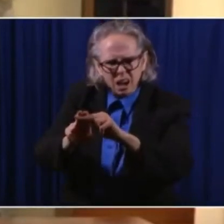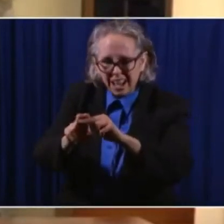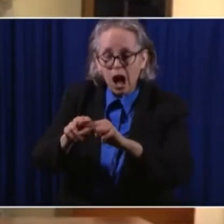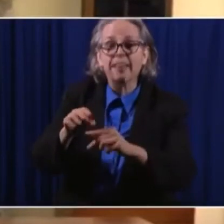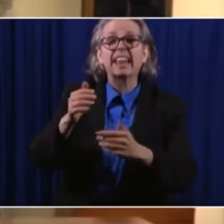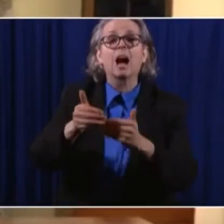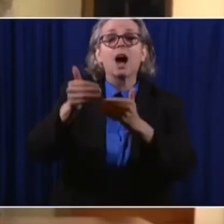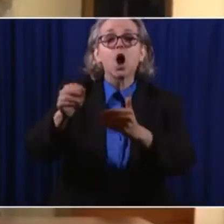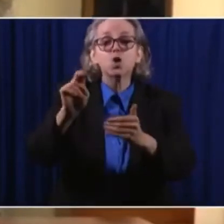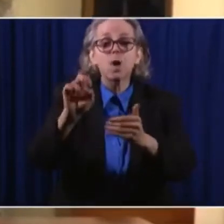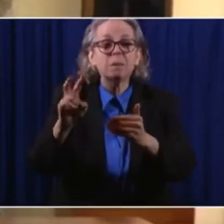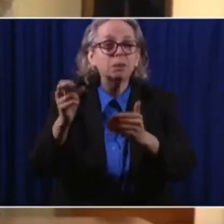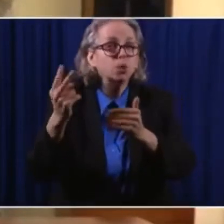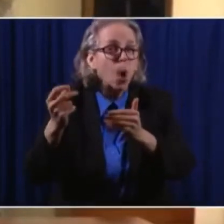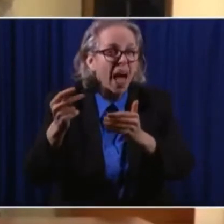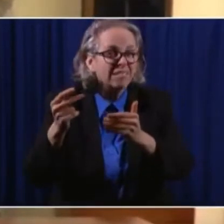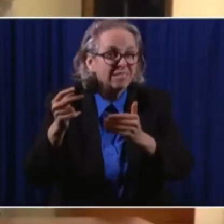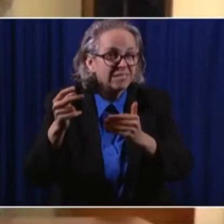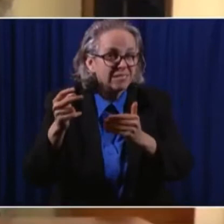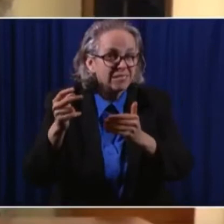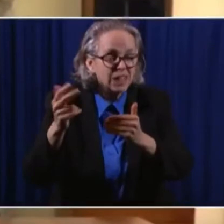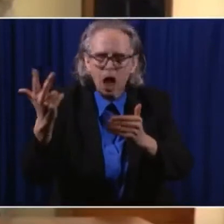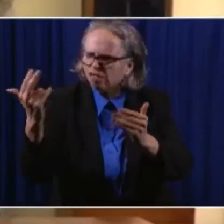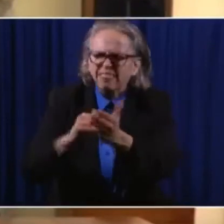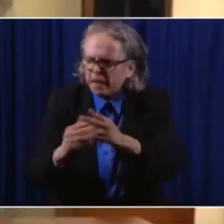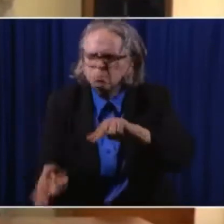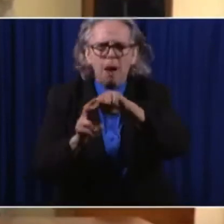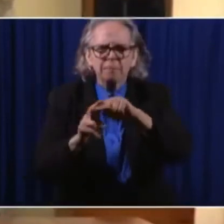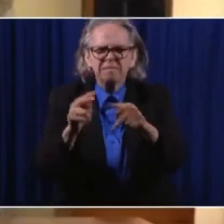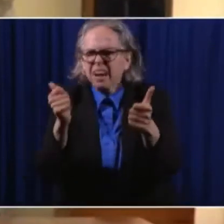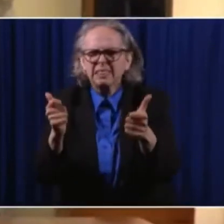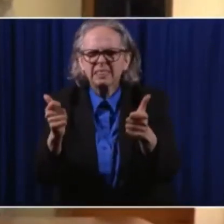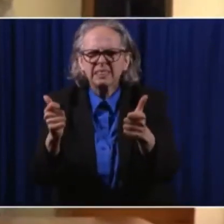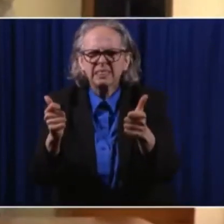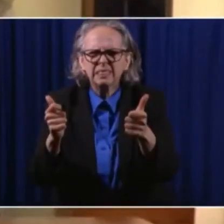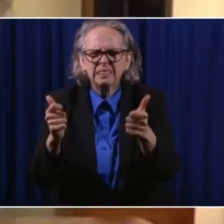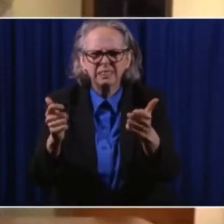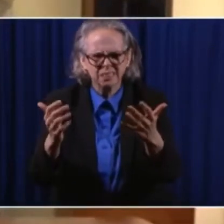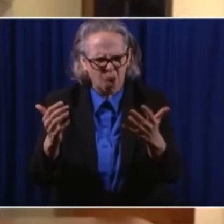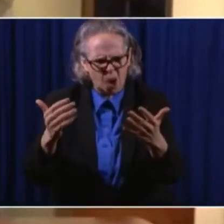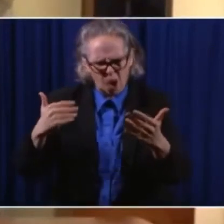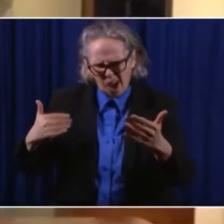3,000. And you look at today's number,